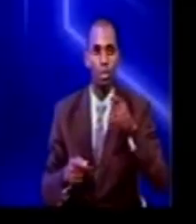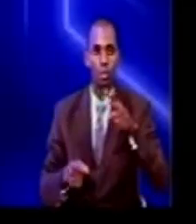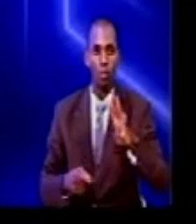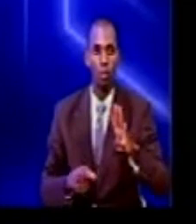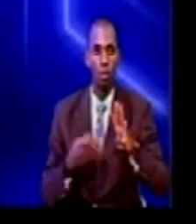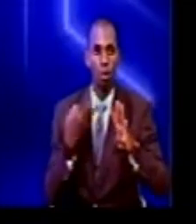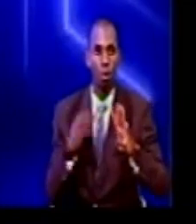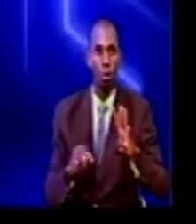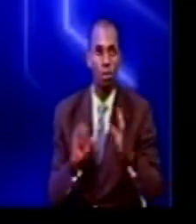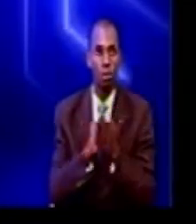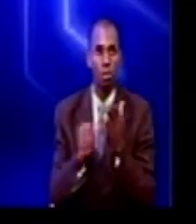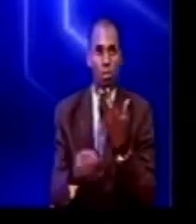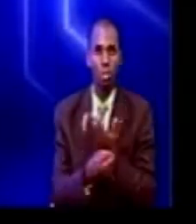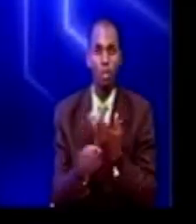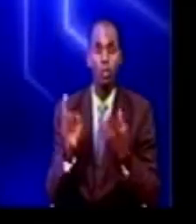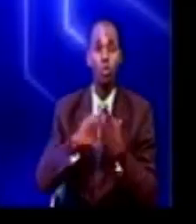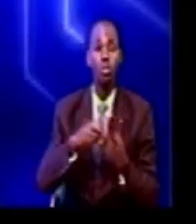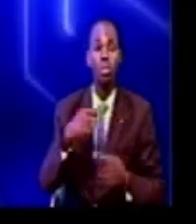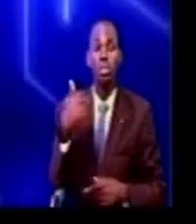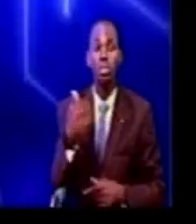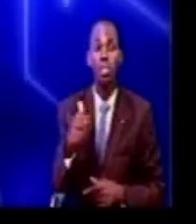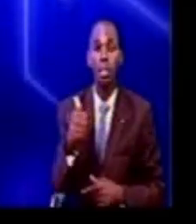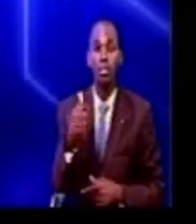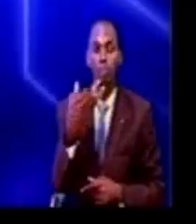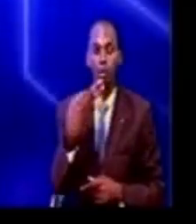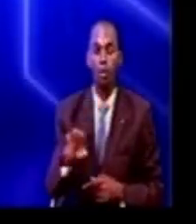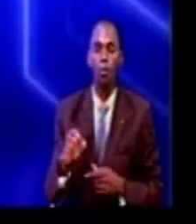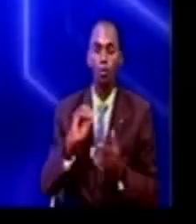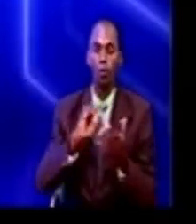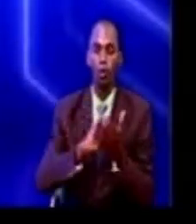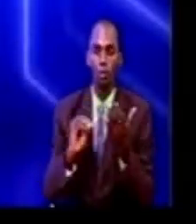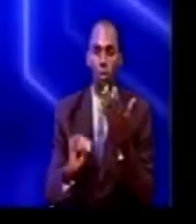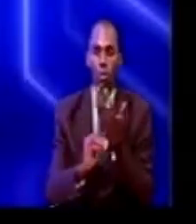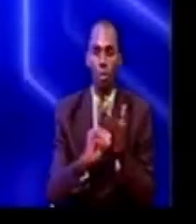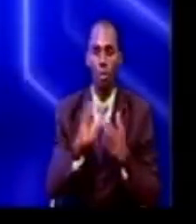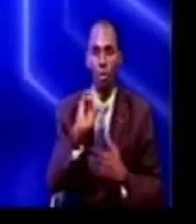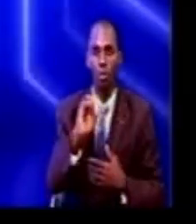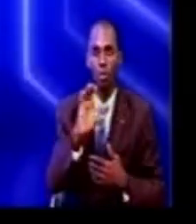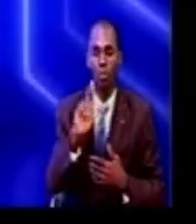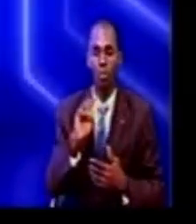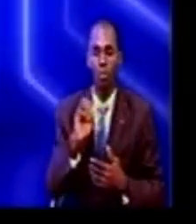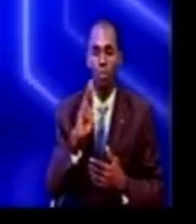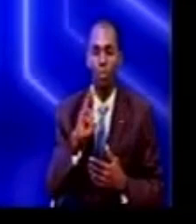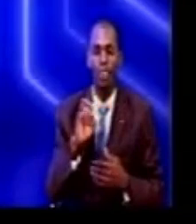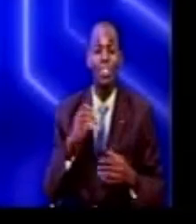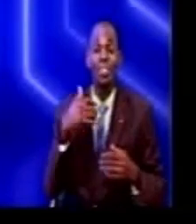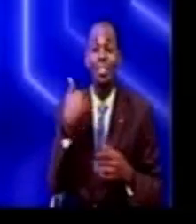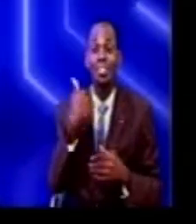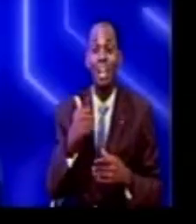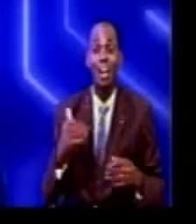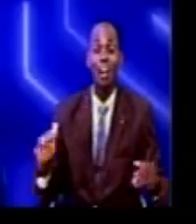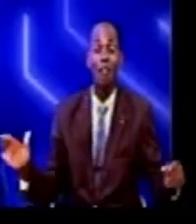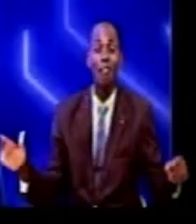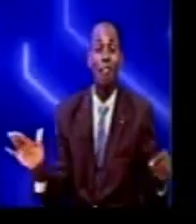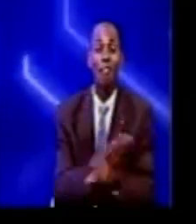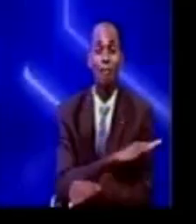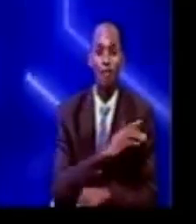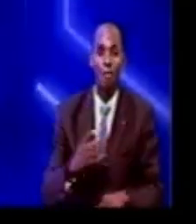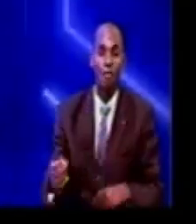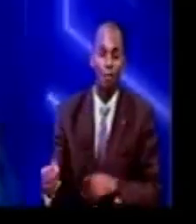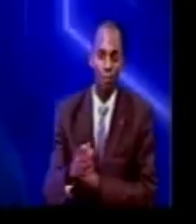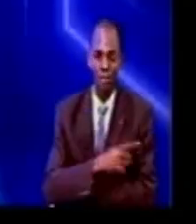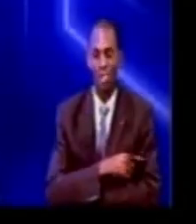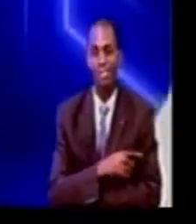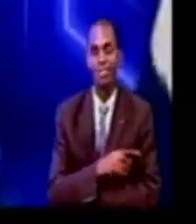all. 24th of September to 3rd of October. What a wonderful